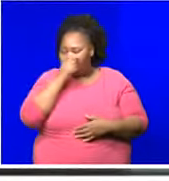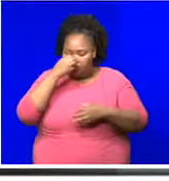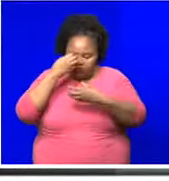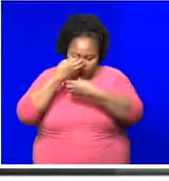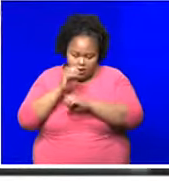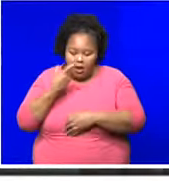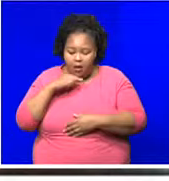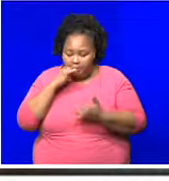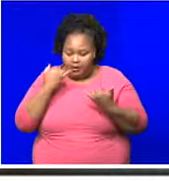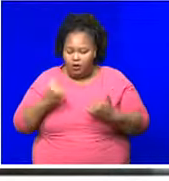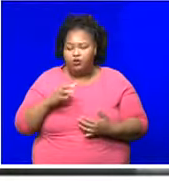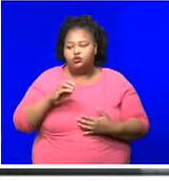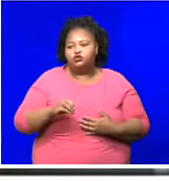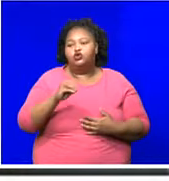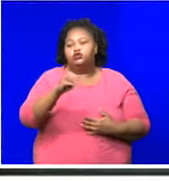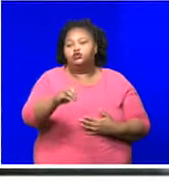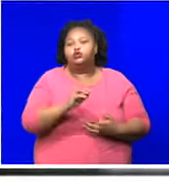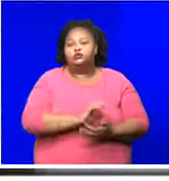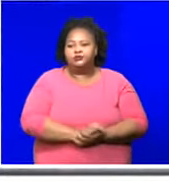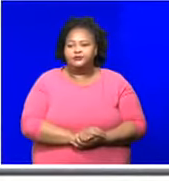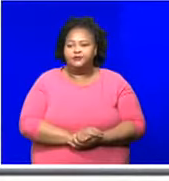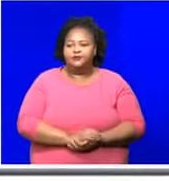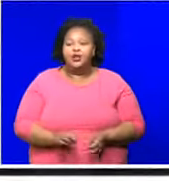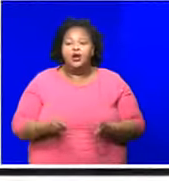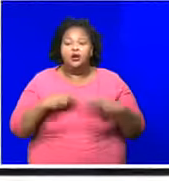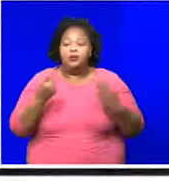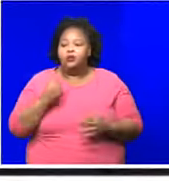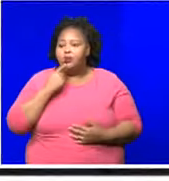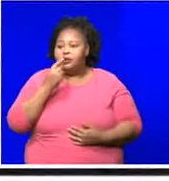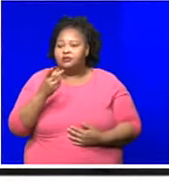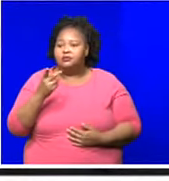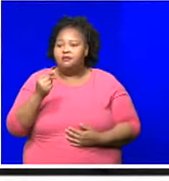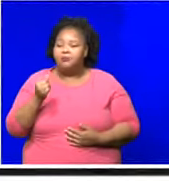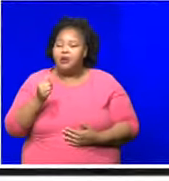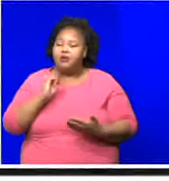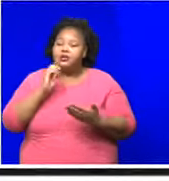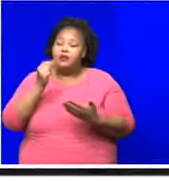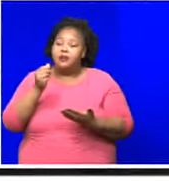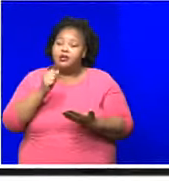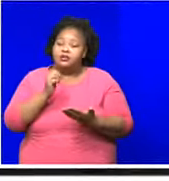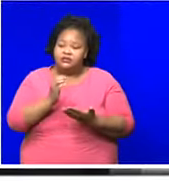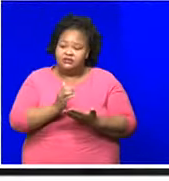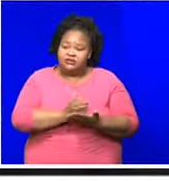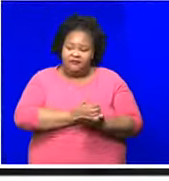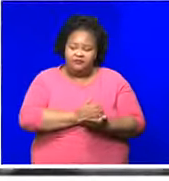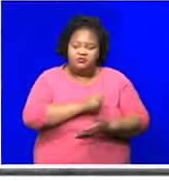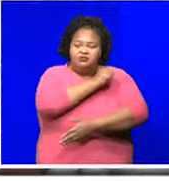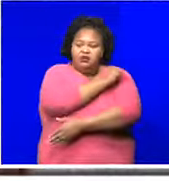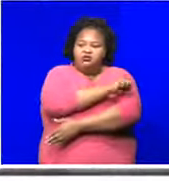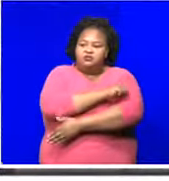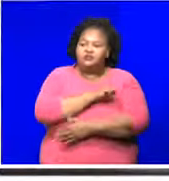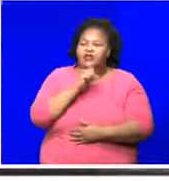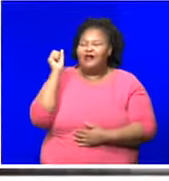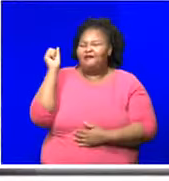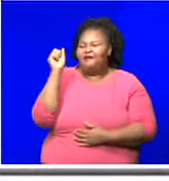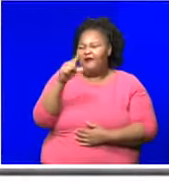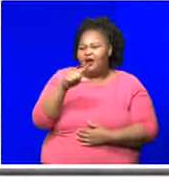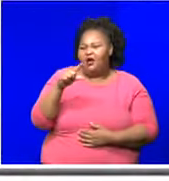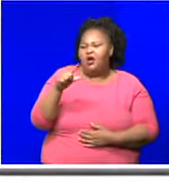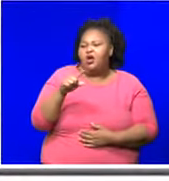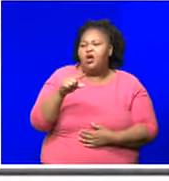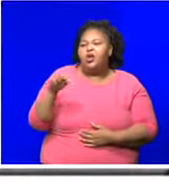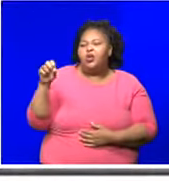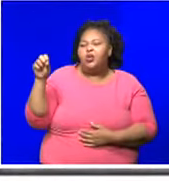say this has saved them money to go to hospital, and indeed they needed such, especially the elderly. Dr. Musa Mthethwa,